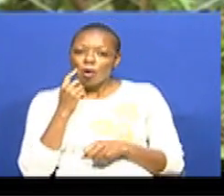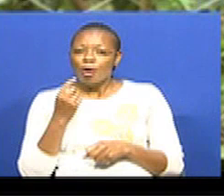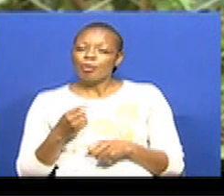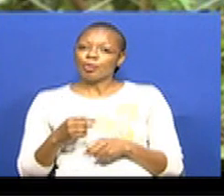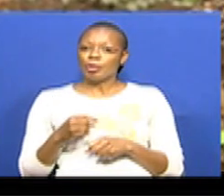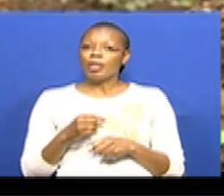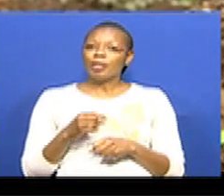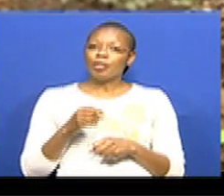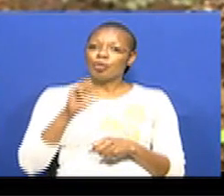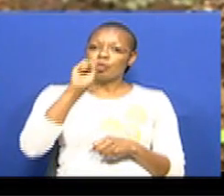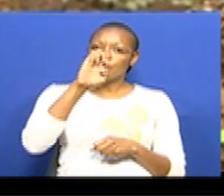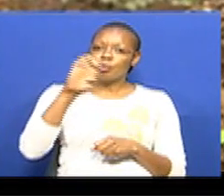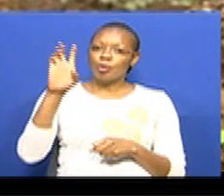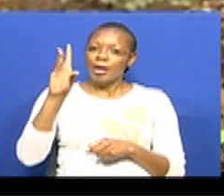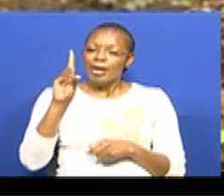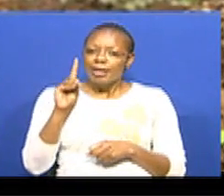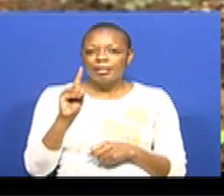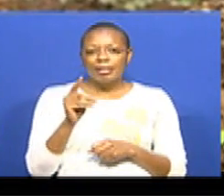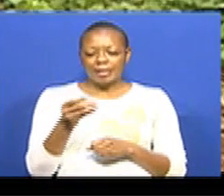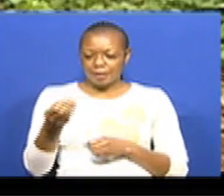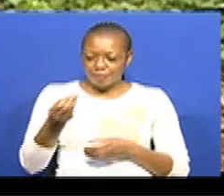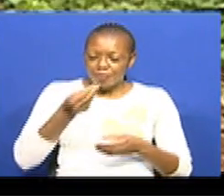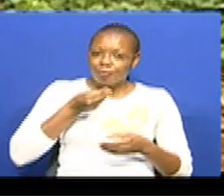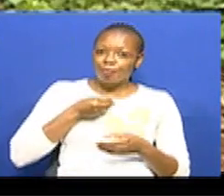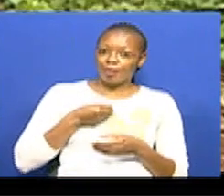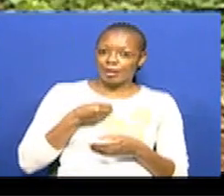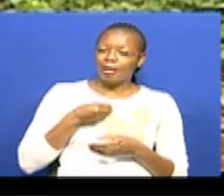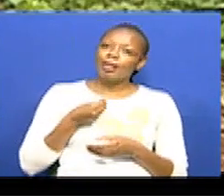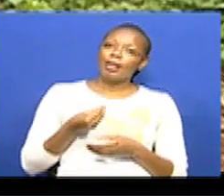opportunity to go and buy my seedlings